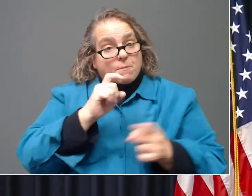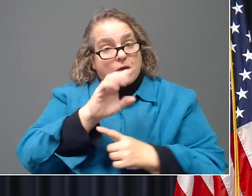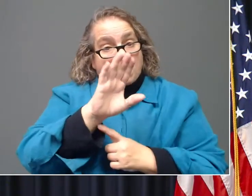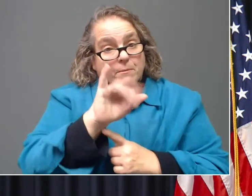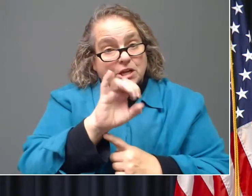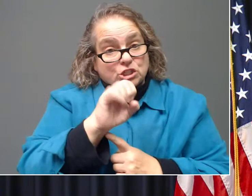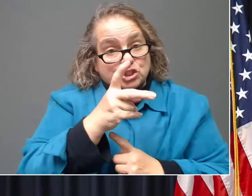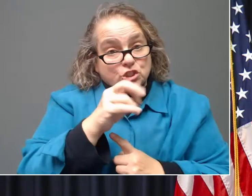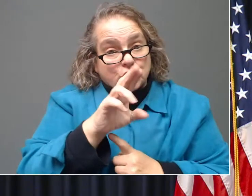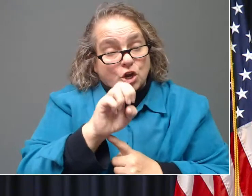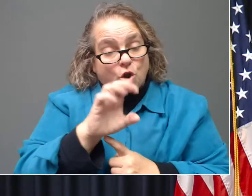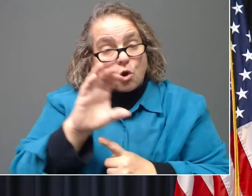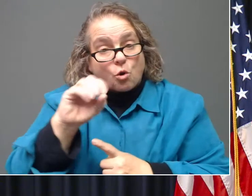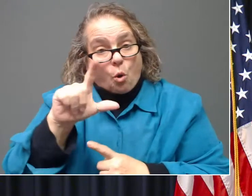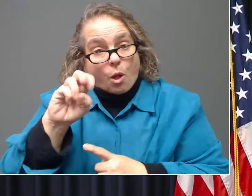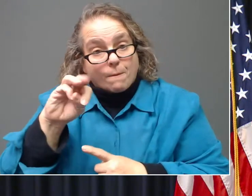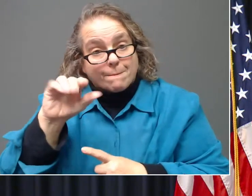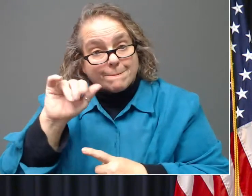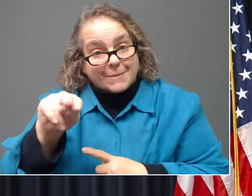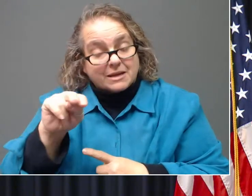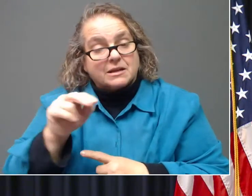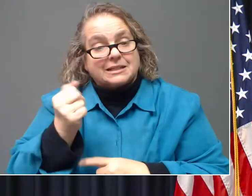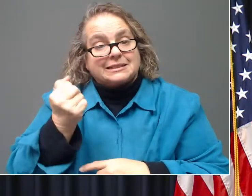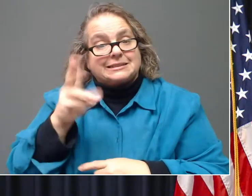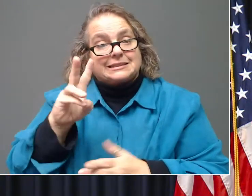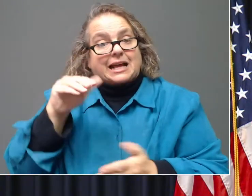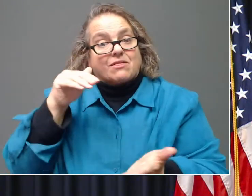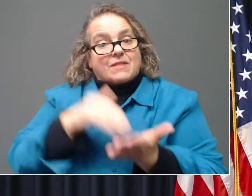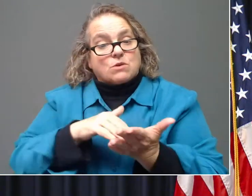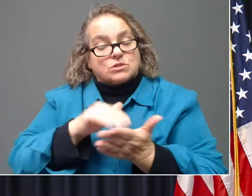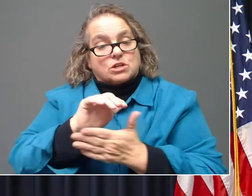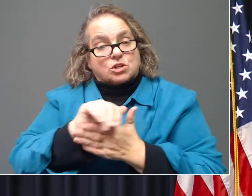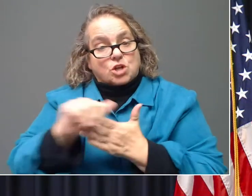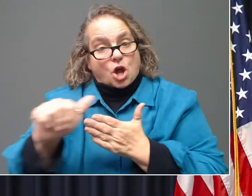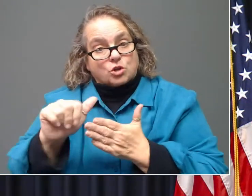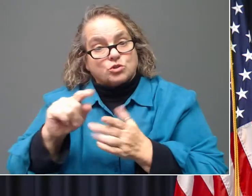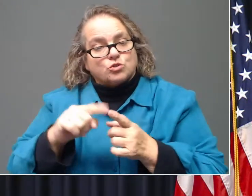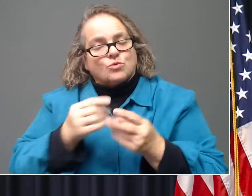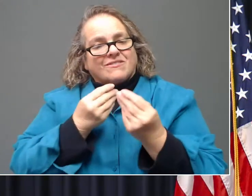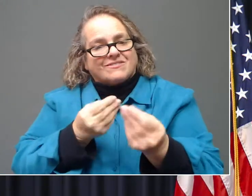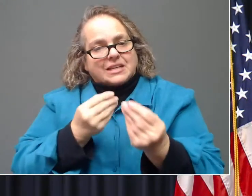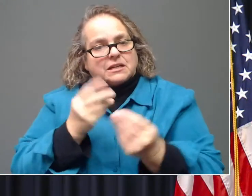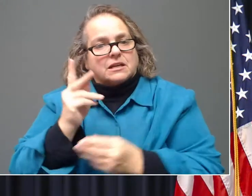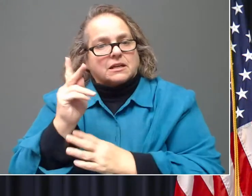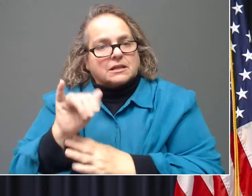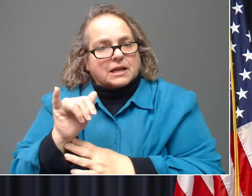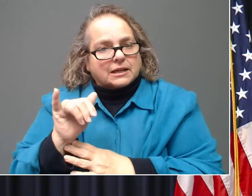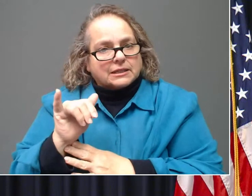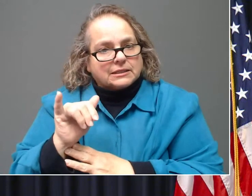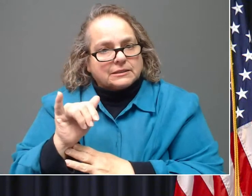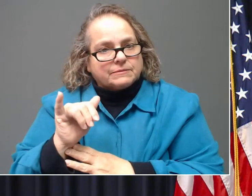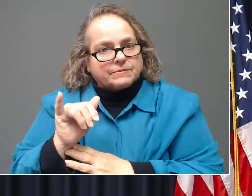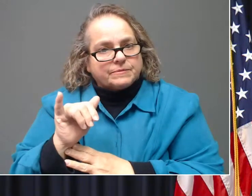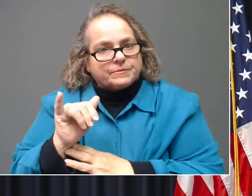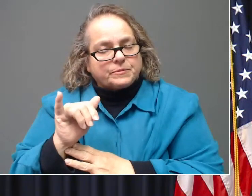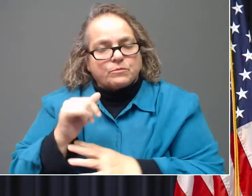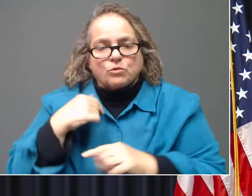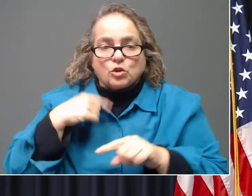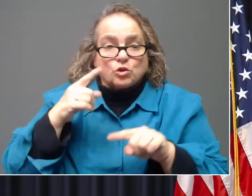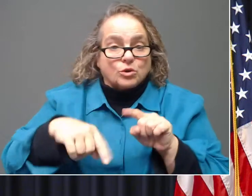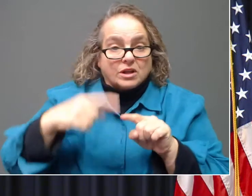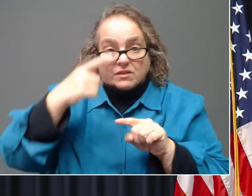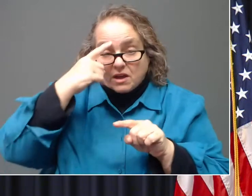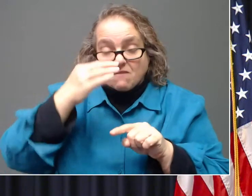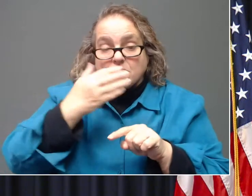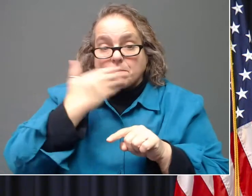about $16,000 to Feeding Kentucky. I couldn't think of a better use of dollars from that time